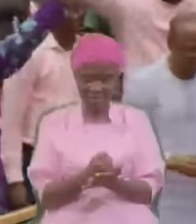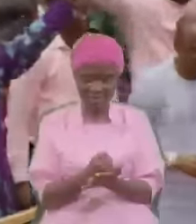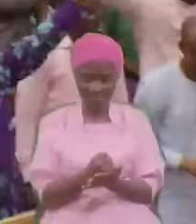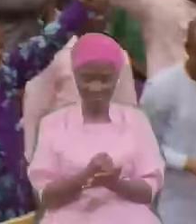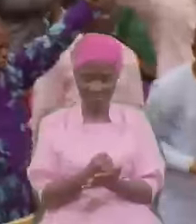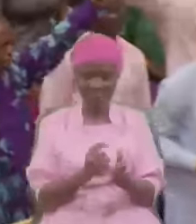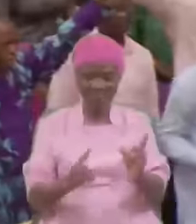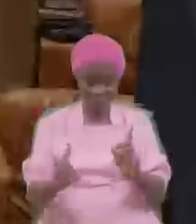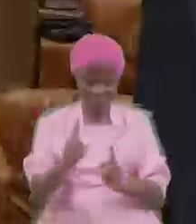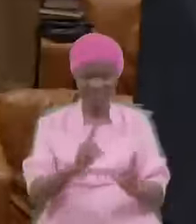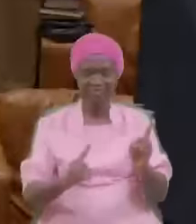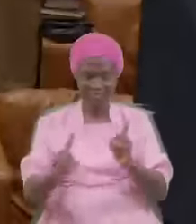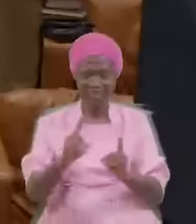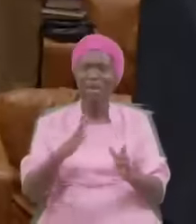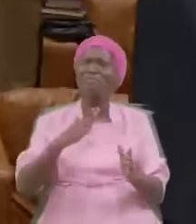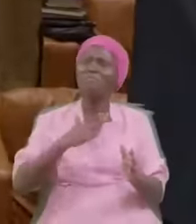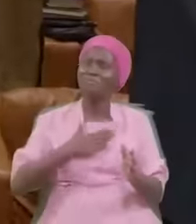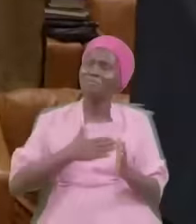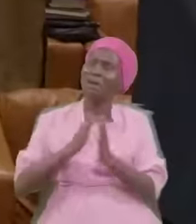My prayers are answered.